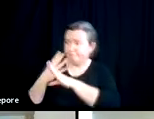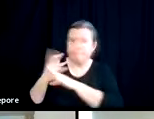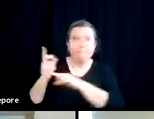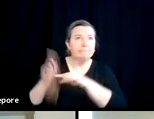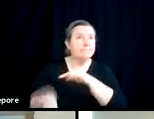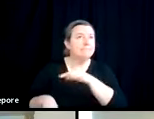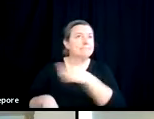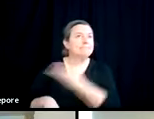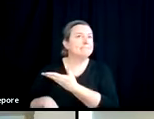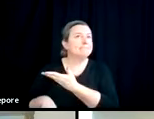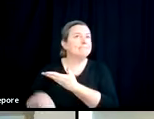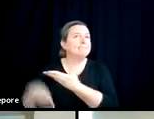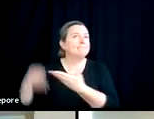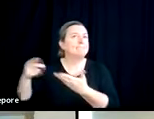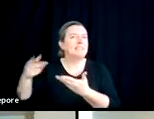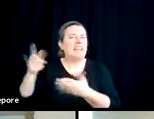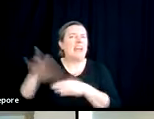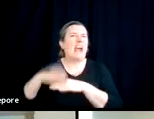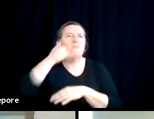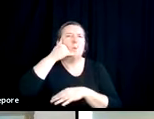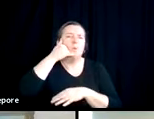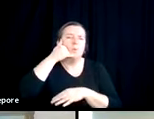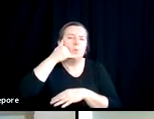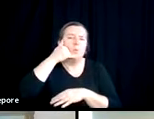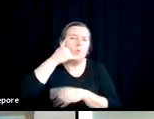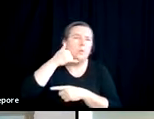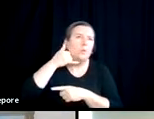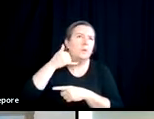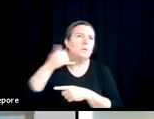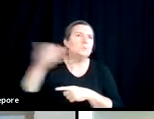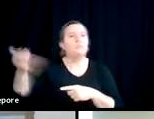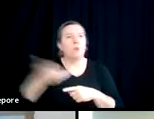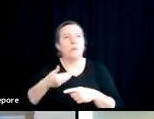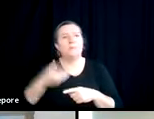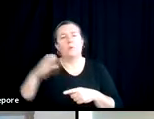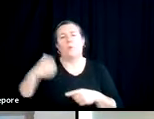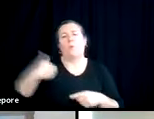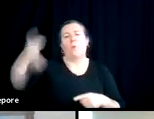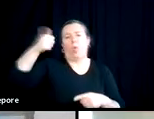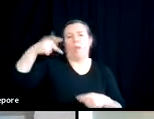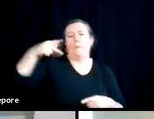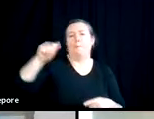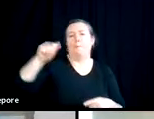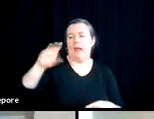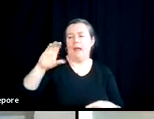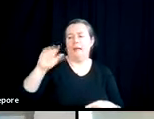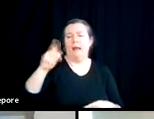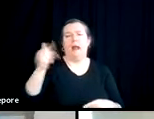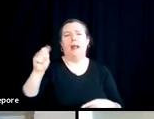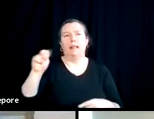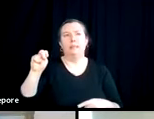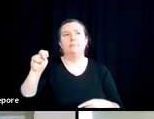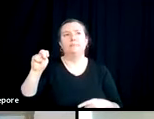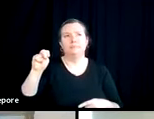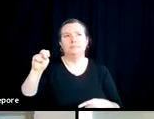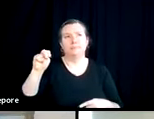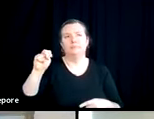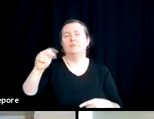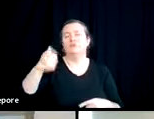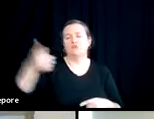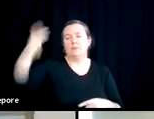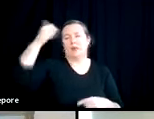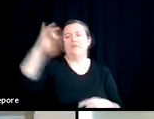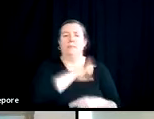telephone and would love to welcome in Colonel Pat Callahan. In all seriousness, we've got a number of different